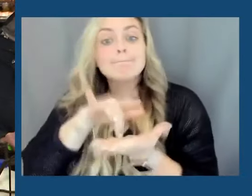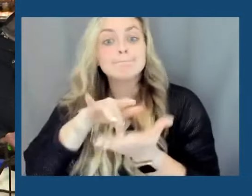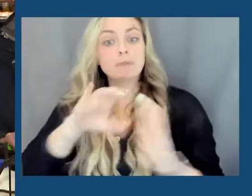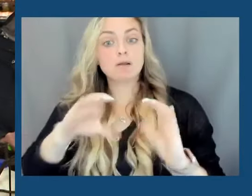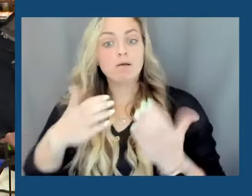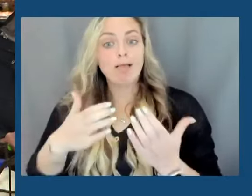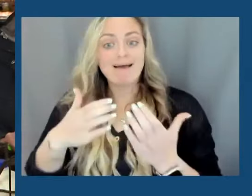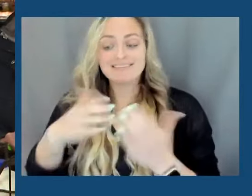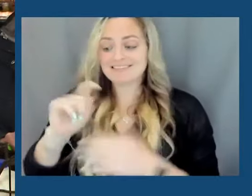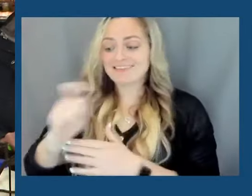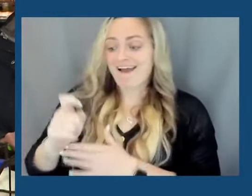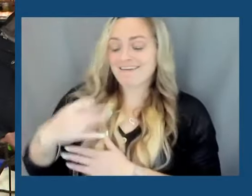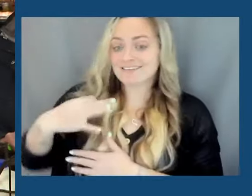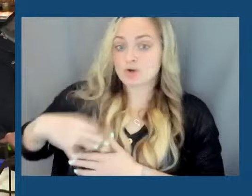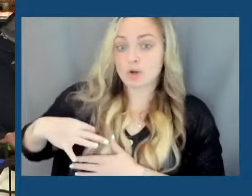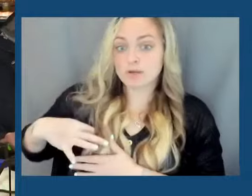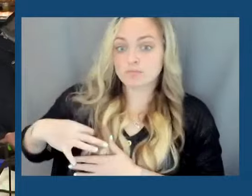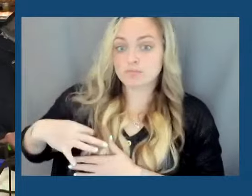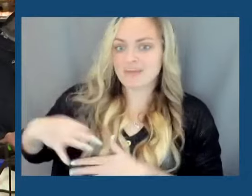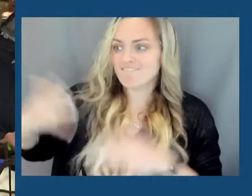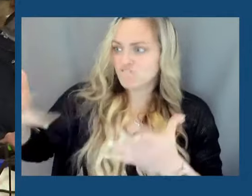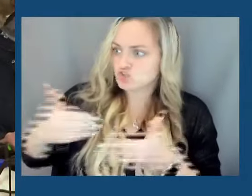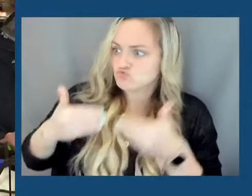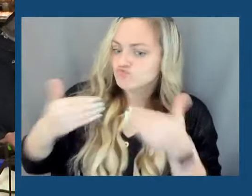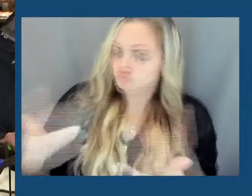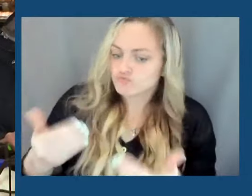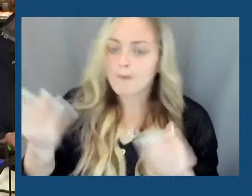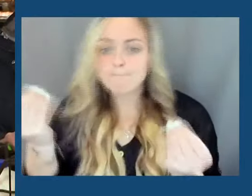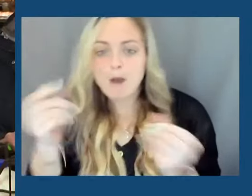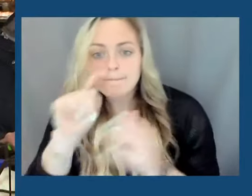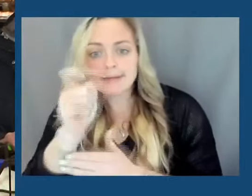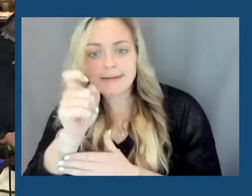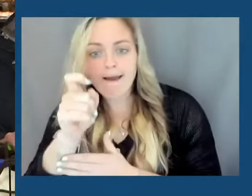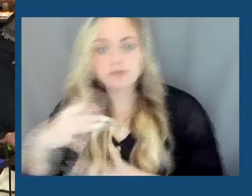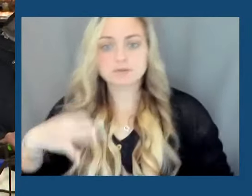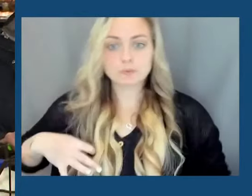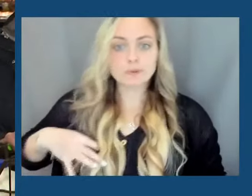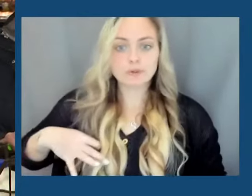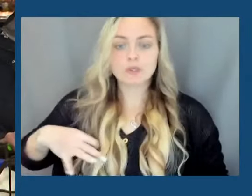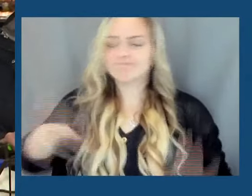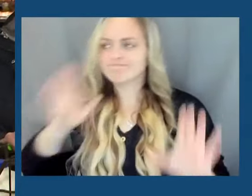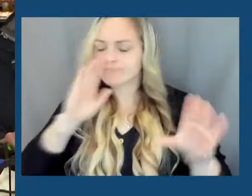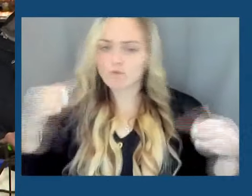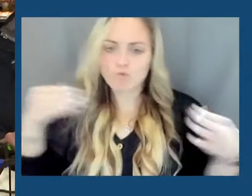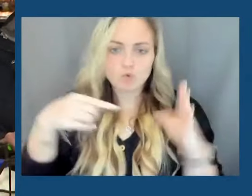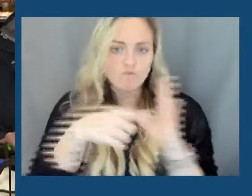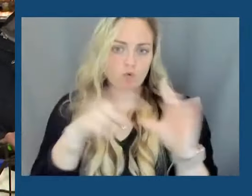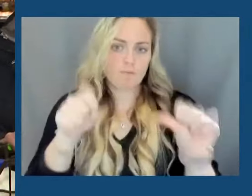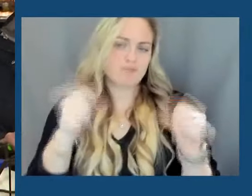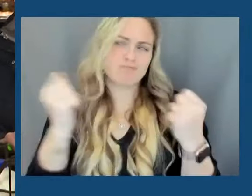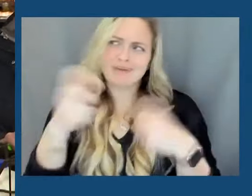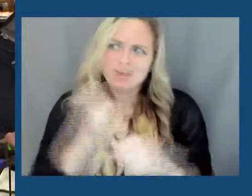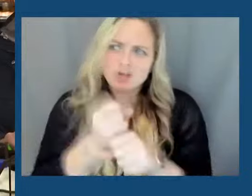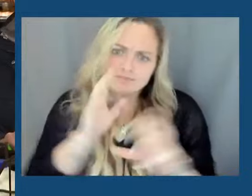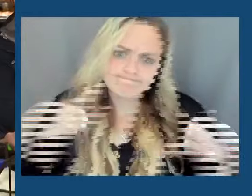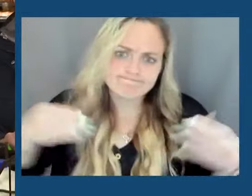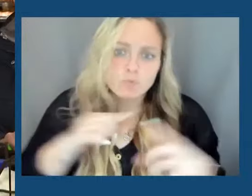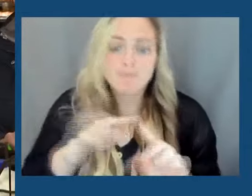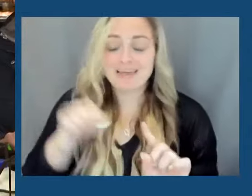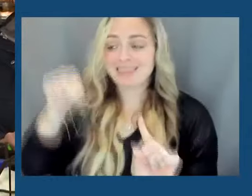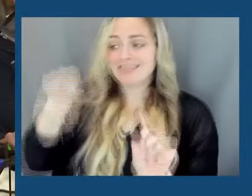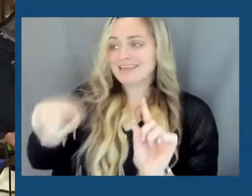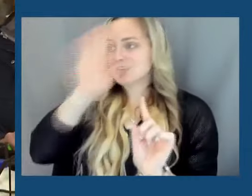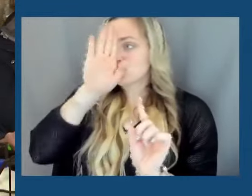that we expedited and the property tax cut that we did already. We have been focused on affordability for years, but this is